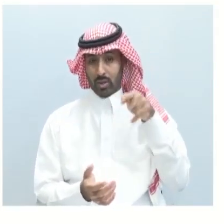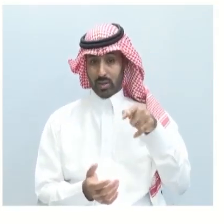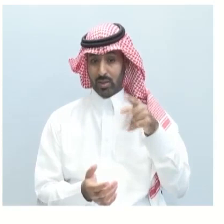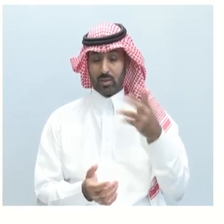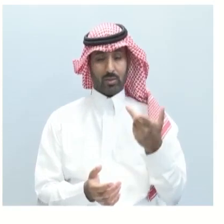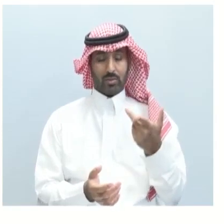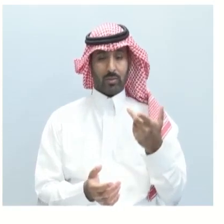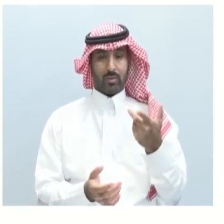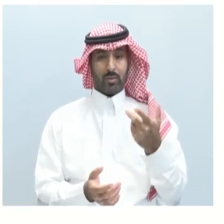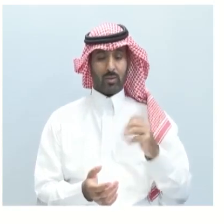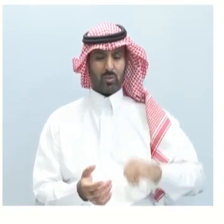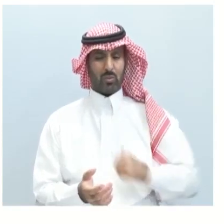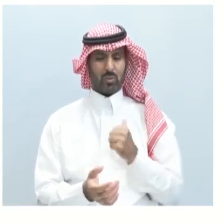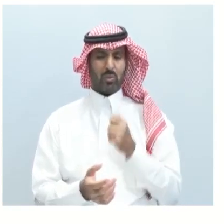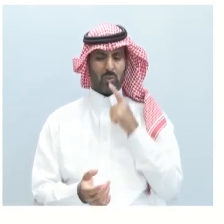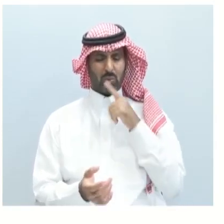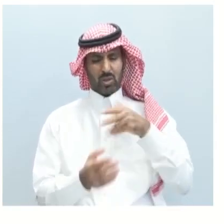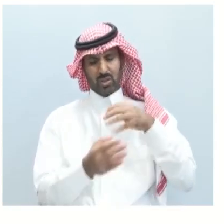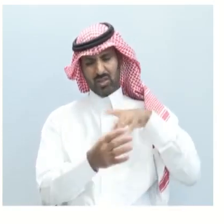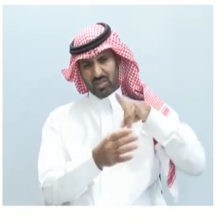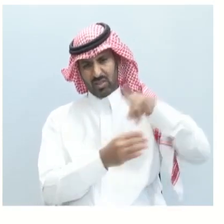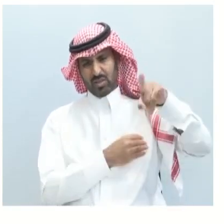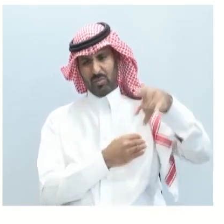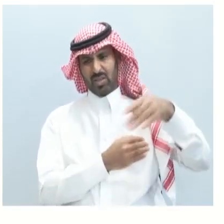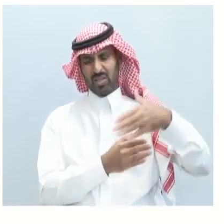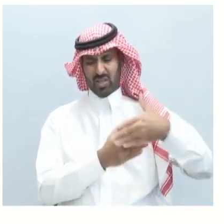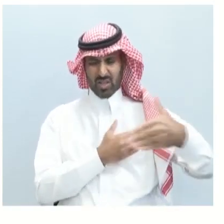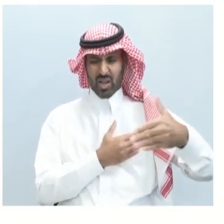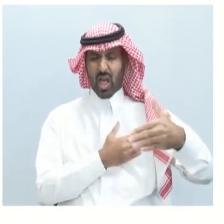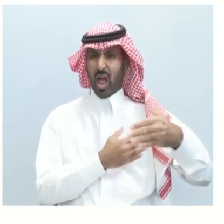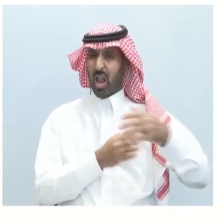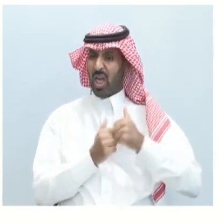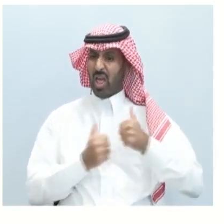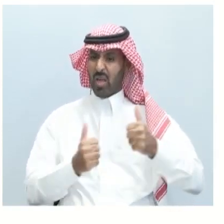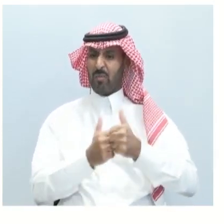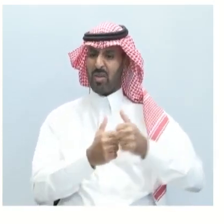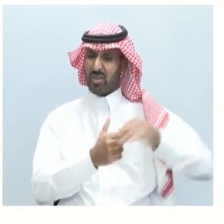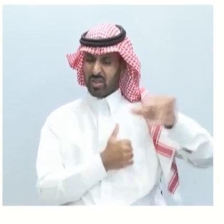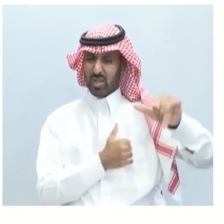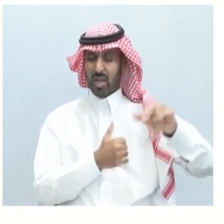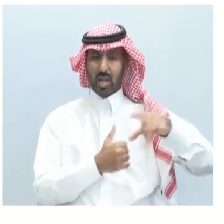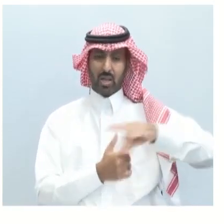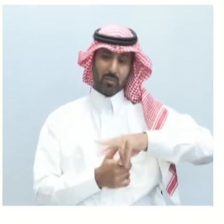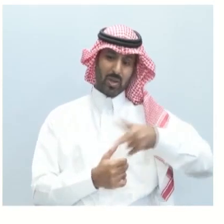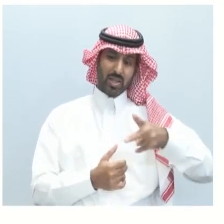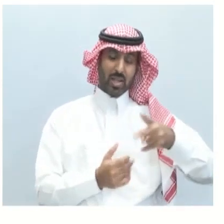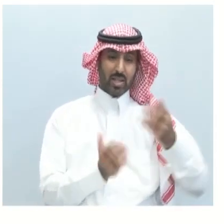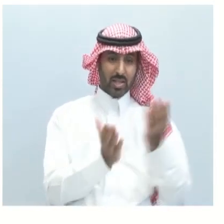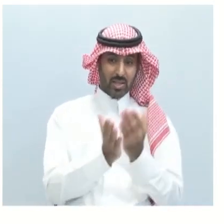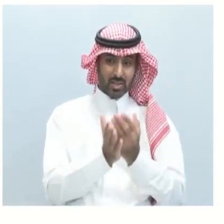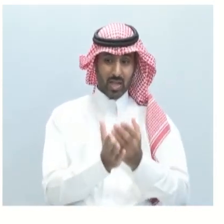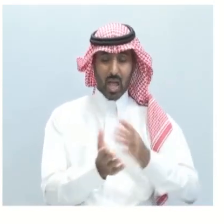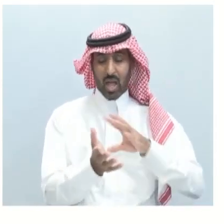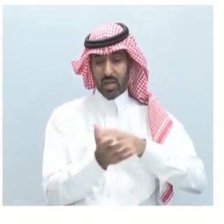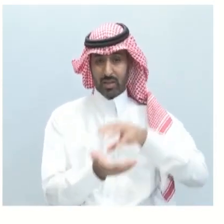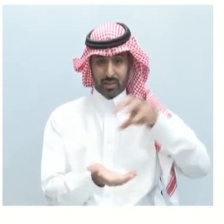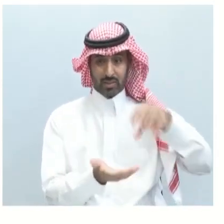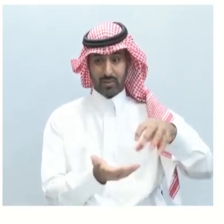difficulties students face when they are on their own? Now, you are going to study in another country, we are